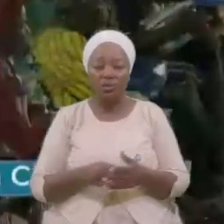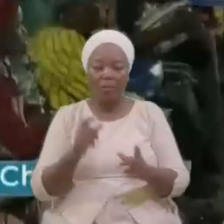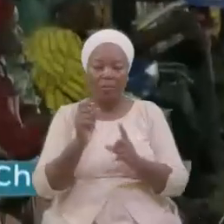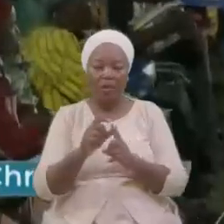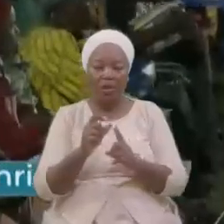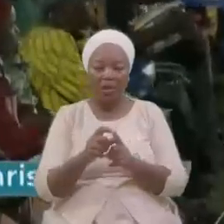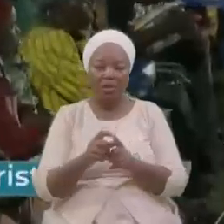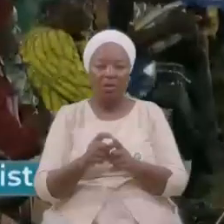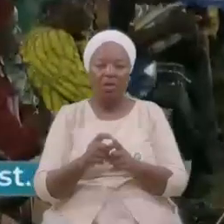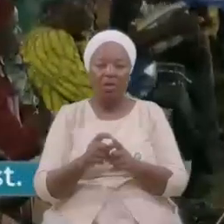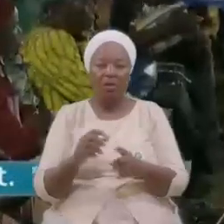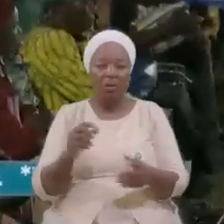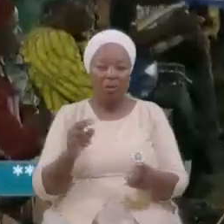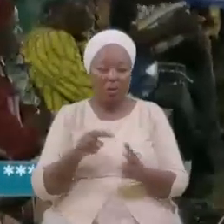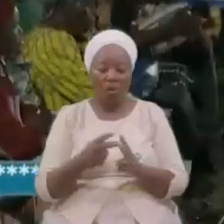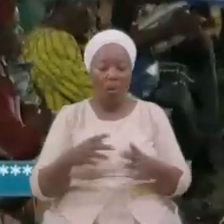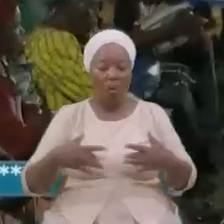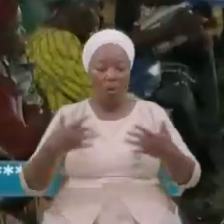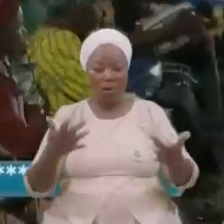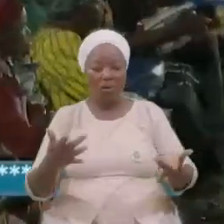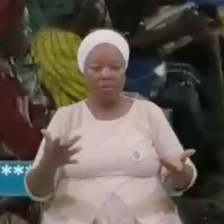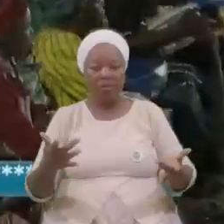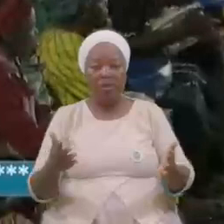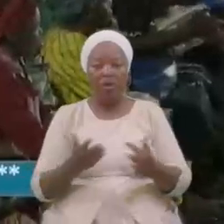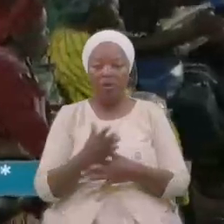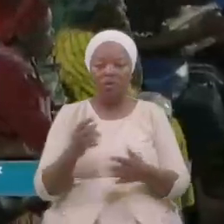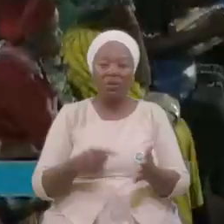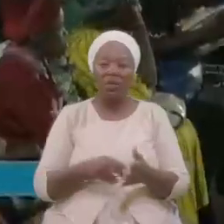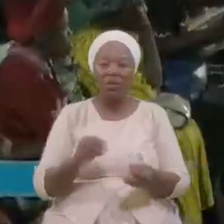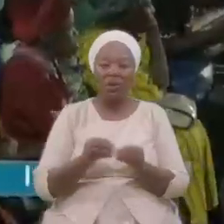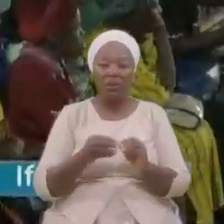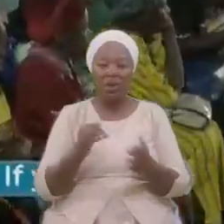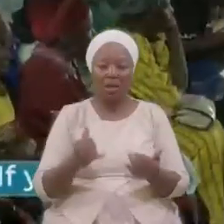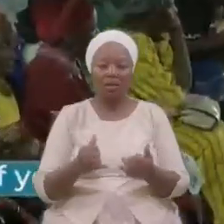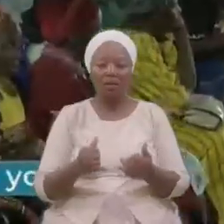WhatsApp through this number I'm calling now,